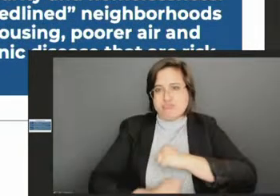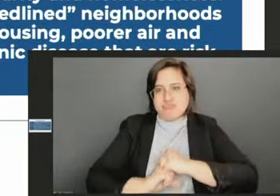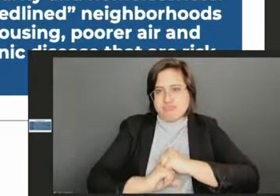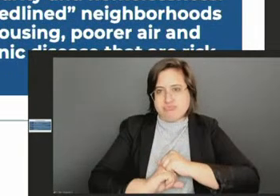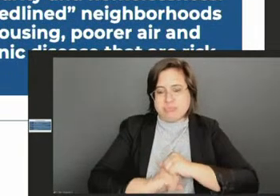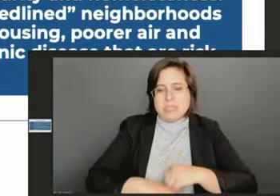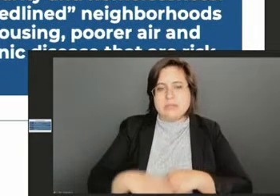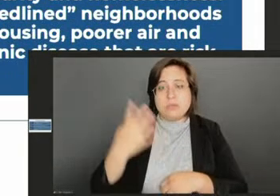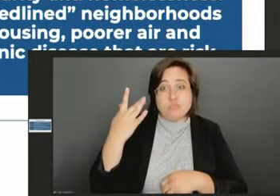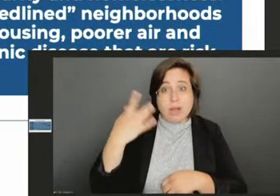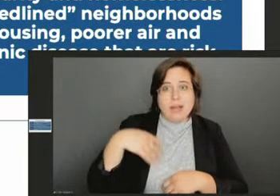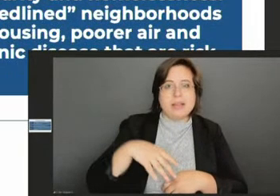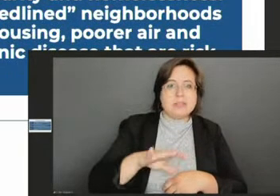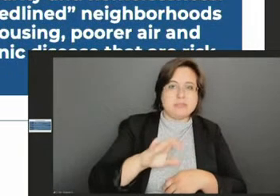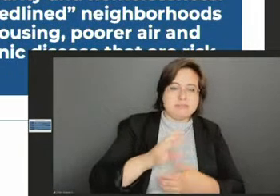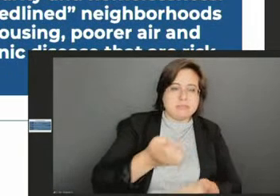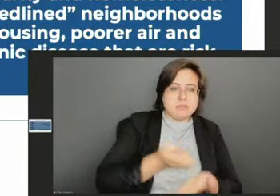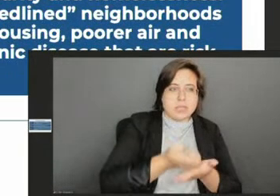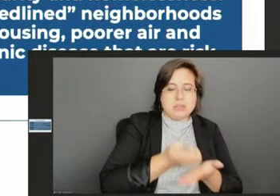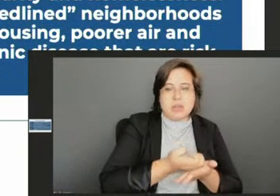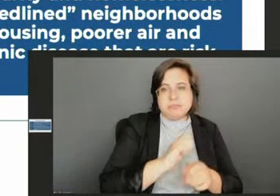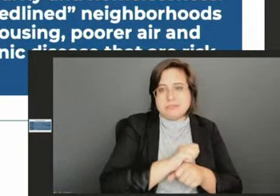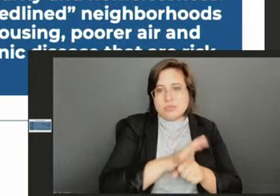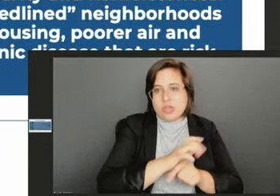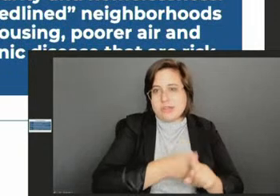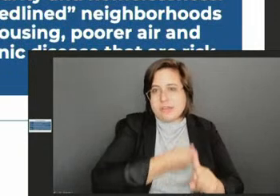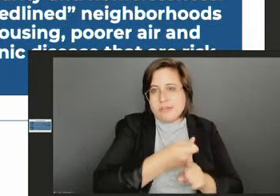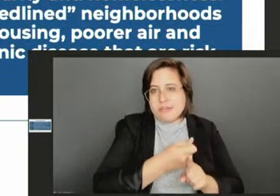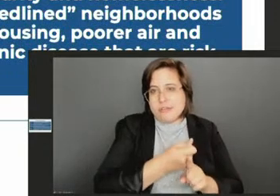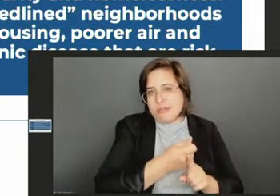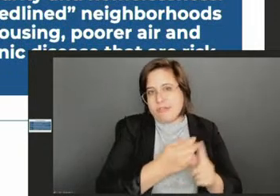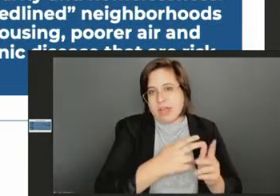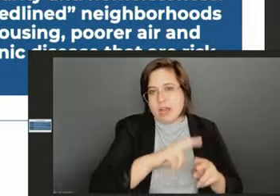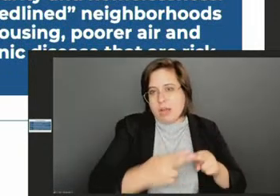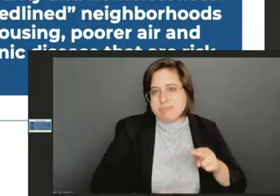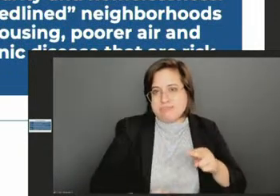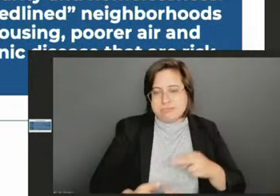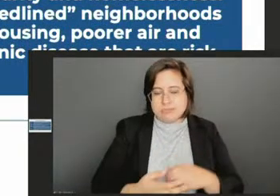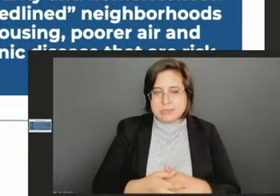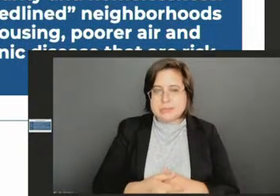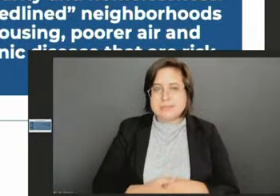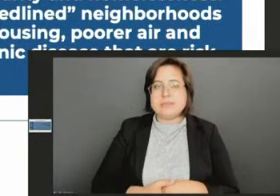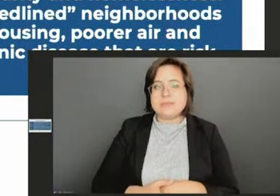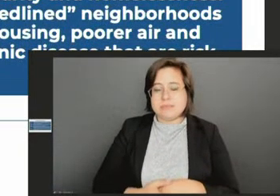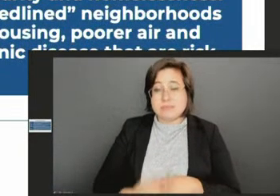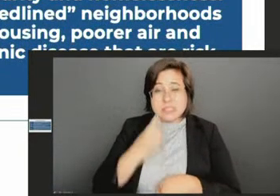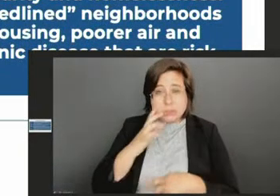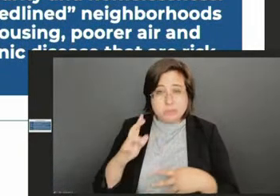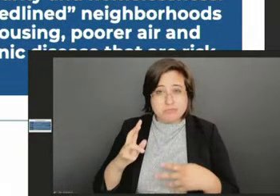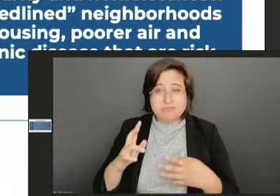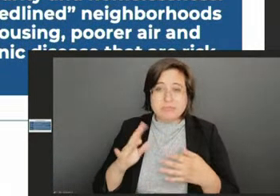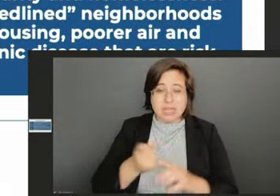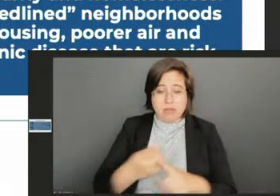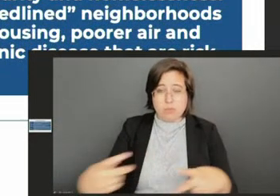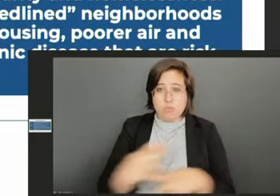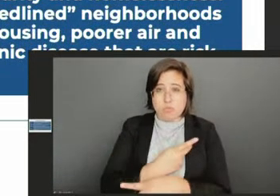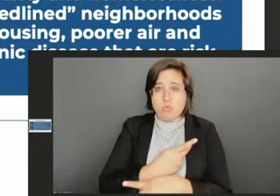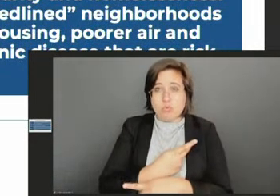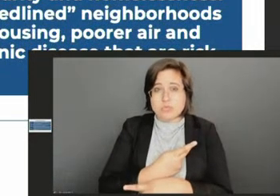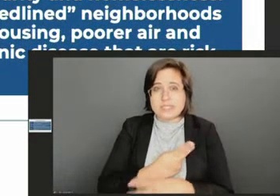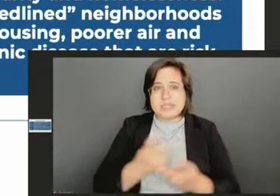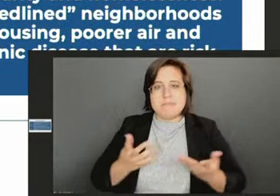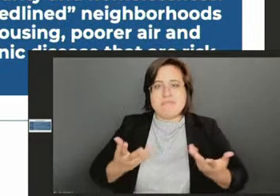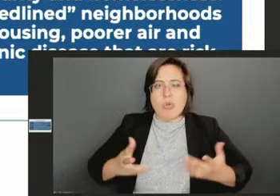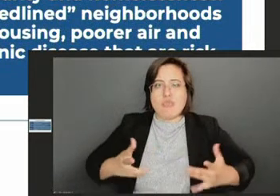pandemic-induced recession. And I think the situation that made it harder was that there are existing structural